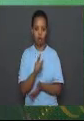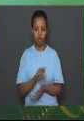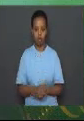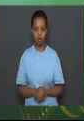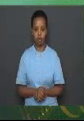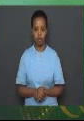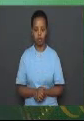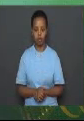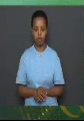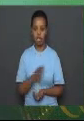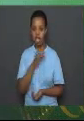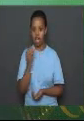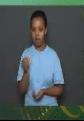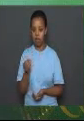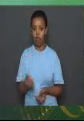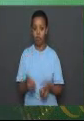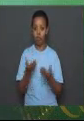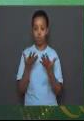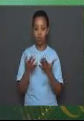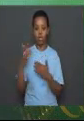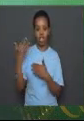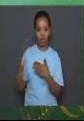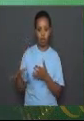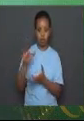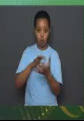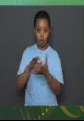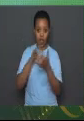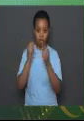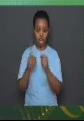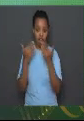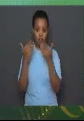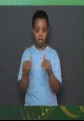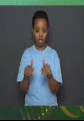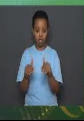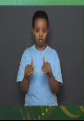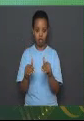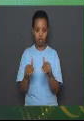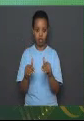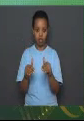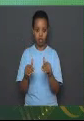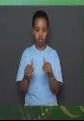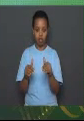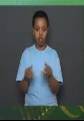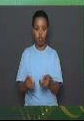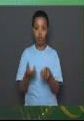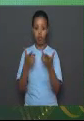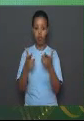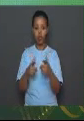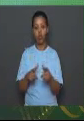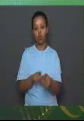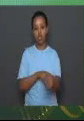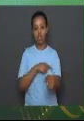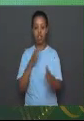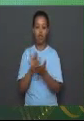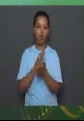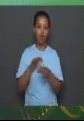The more soluble a pigment is, the greater distance it will travel on the